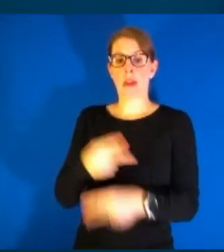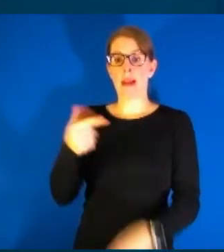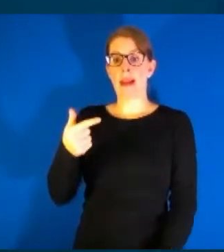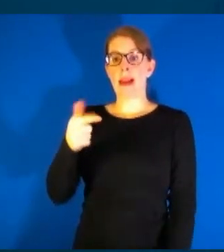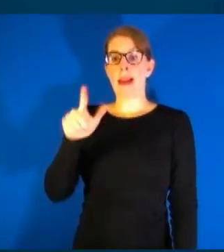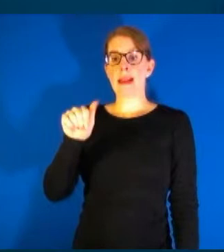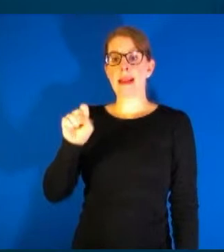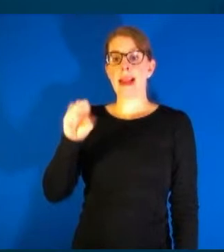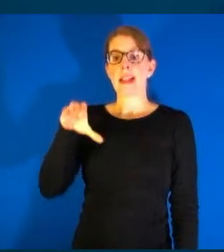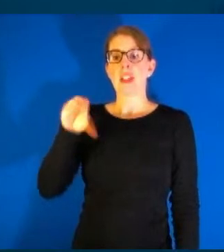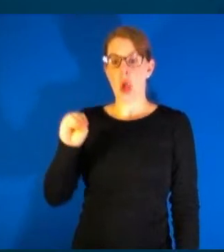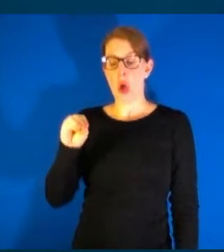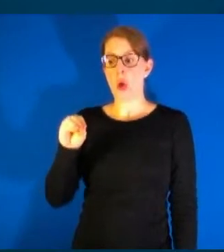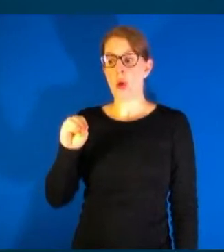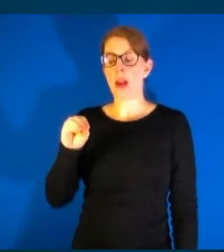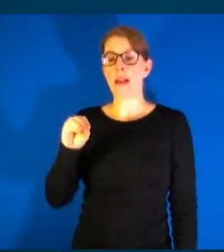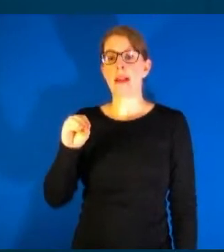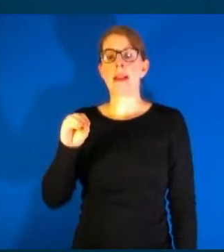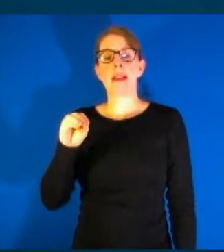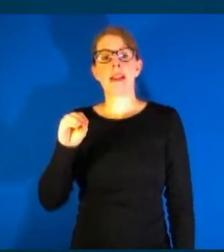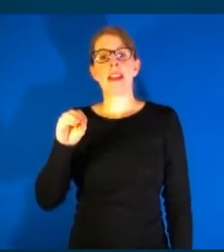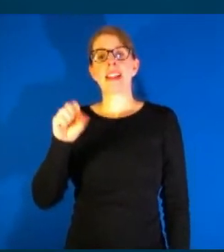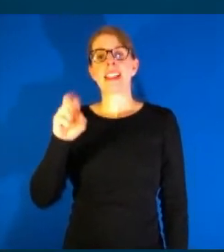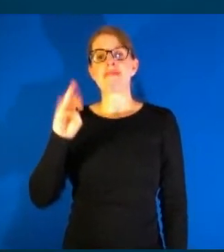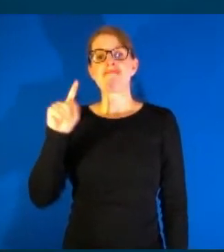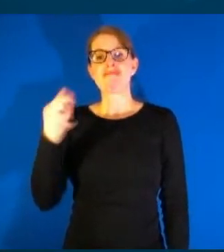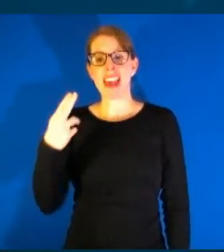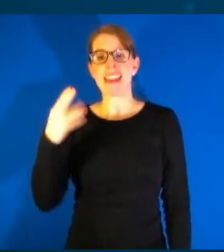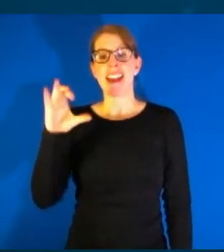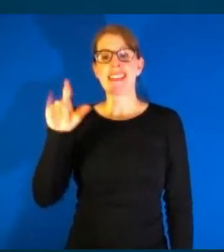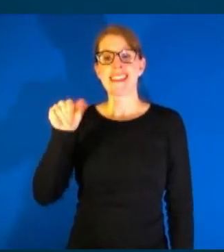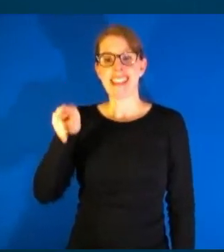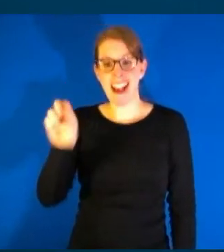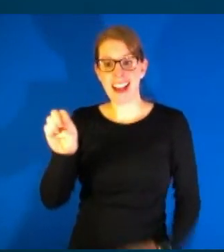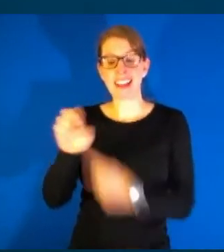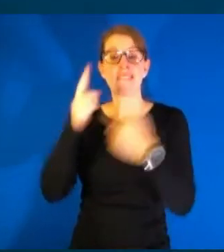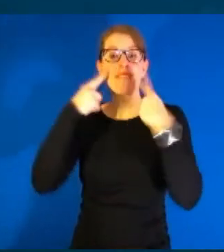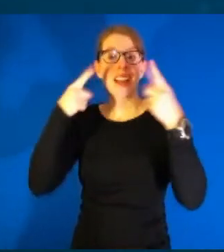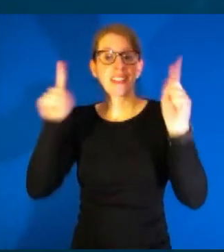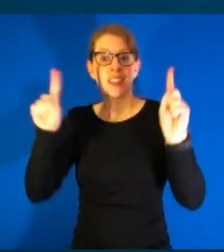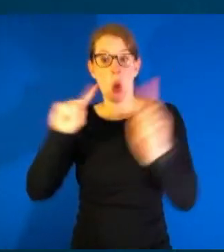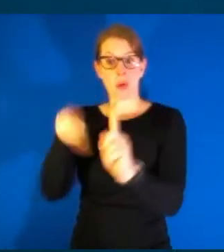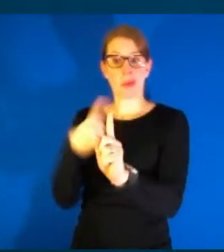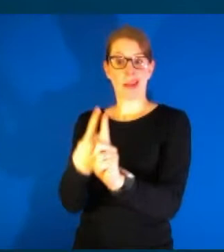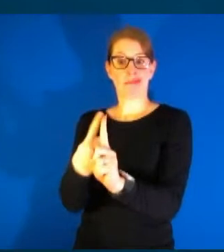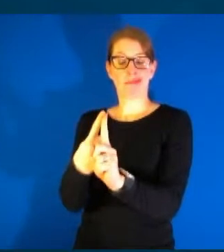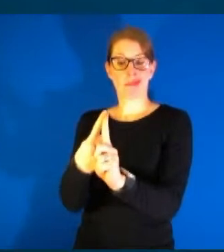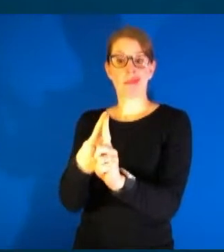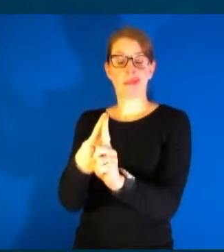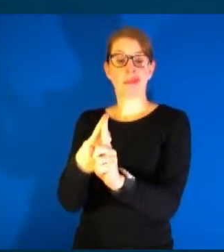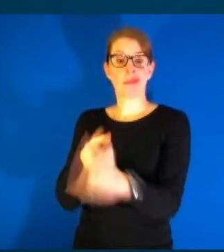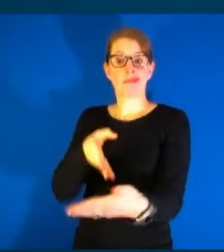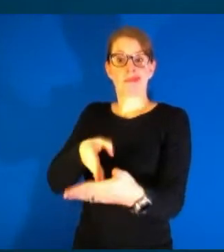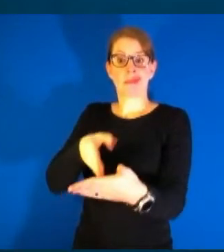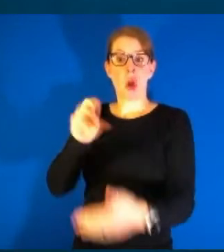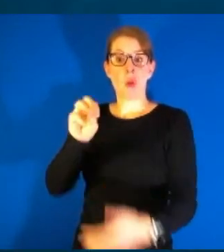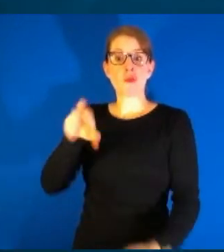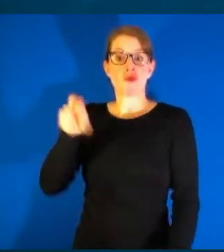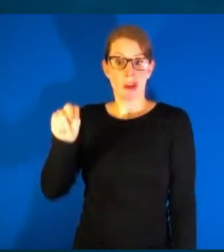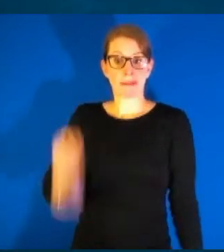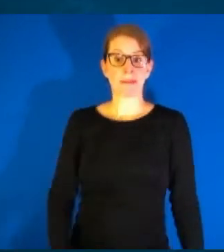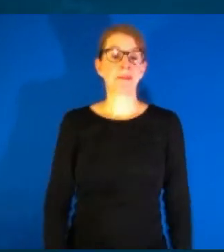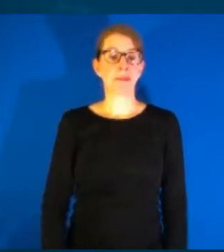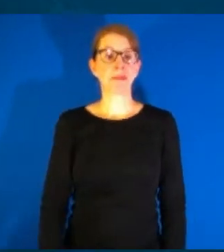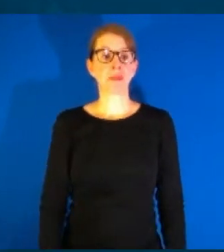GlaxoSmithKline, these are big words for Mama this morning, these appear effective. This is the one only effective against Omicron. So